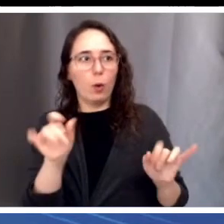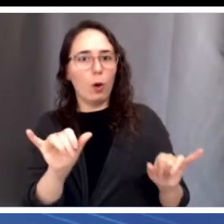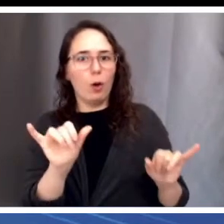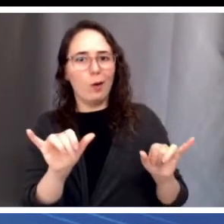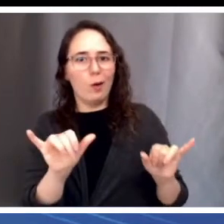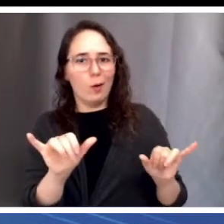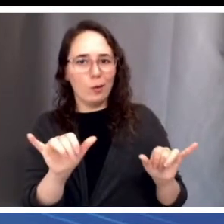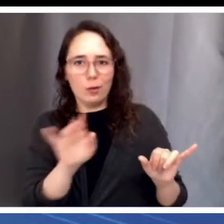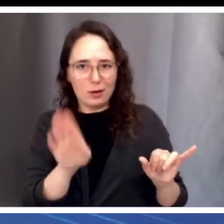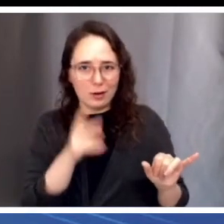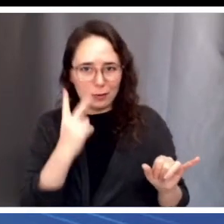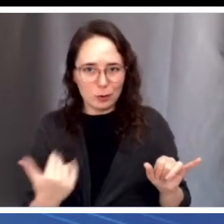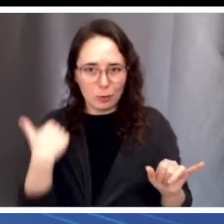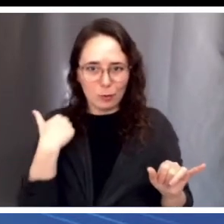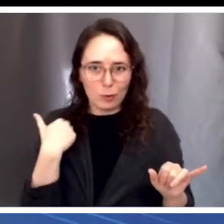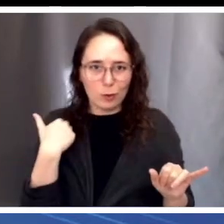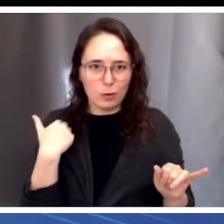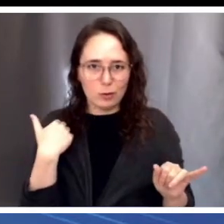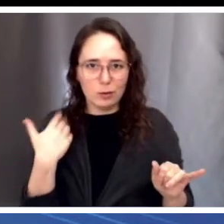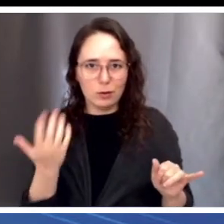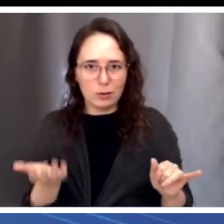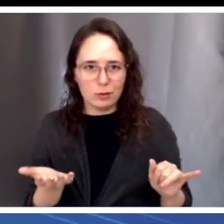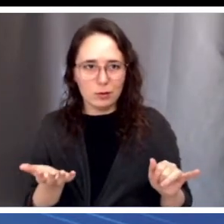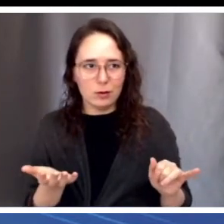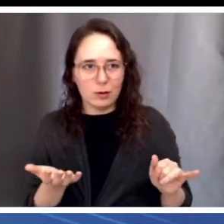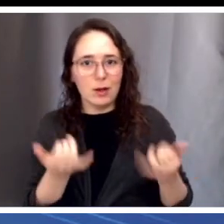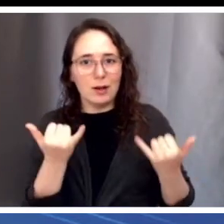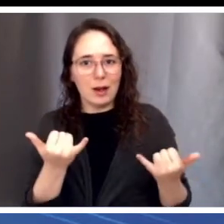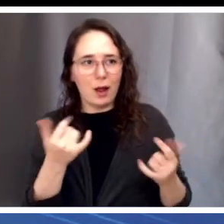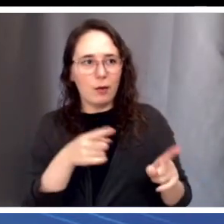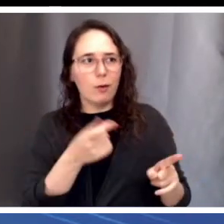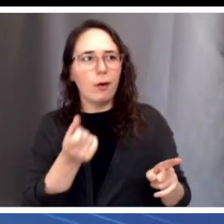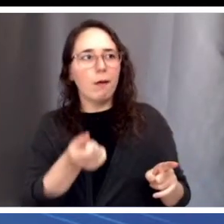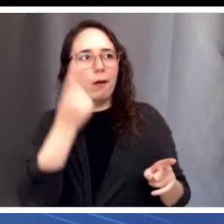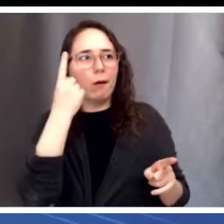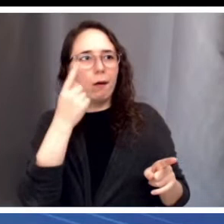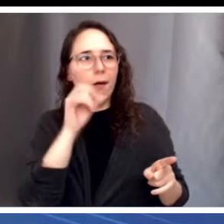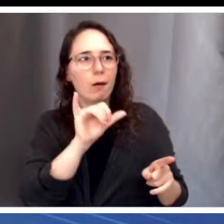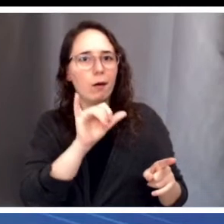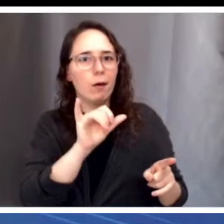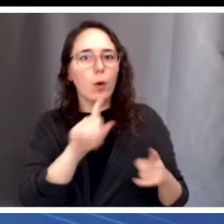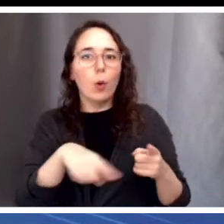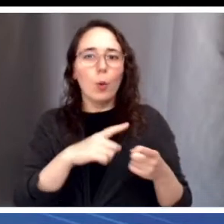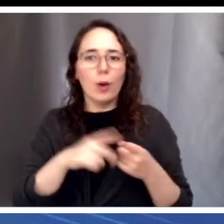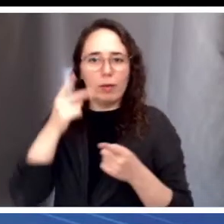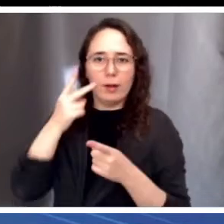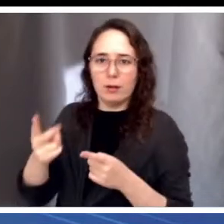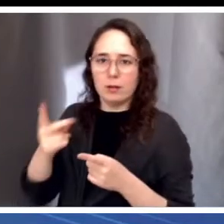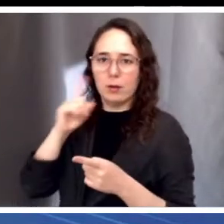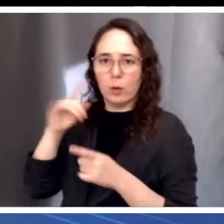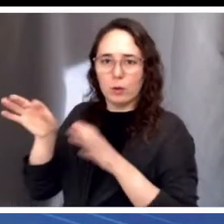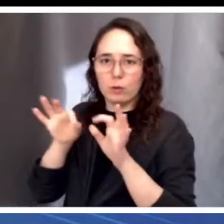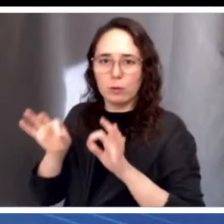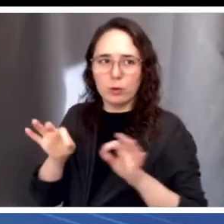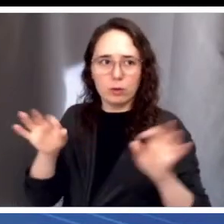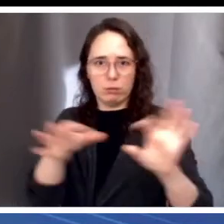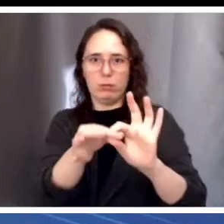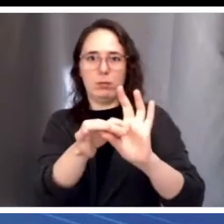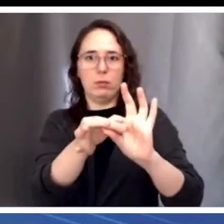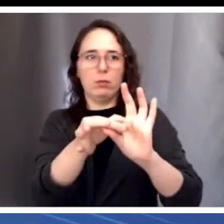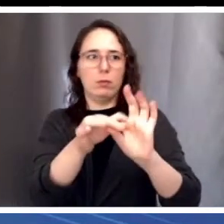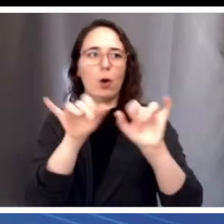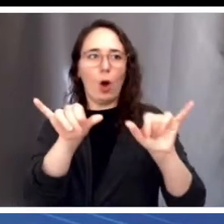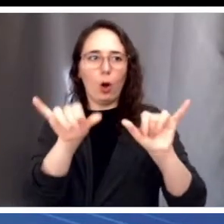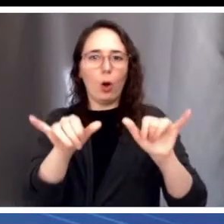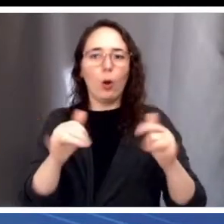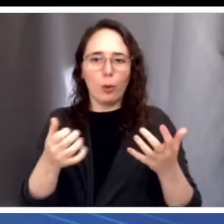haven't had to before, to put it one way. And I think there is a lot more awareness around how to